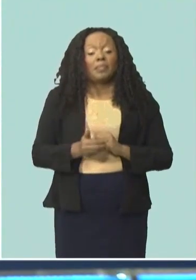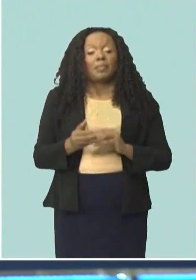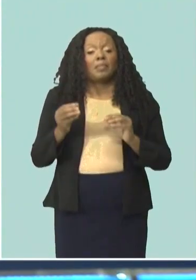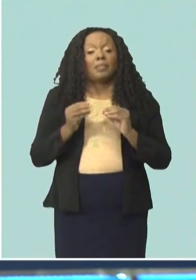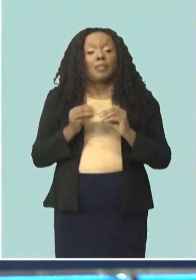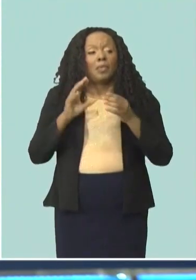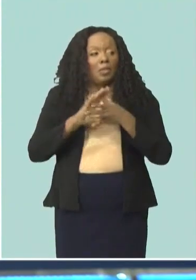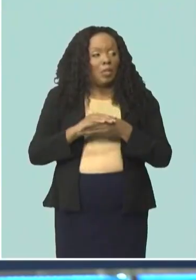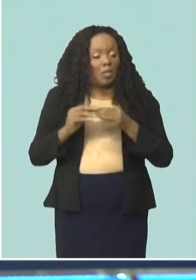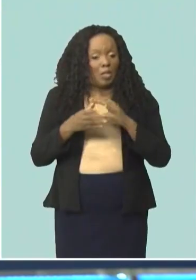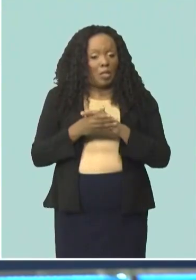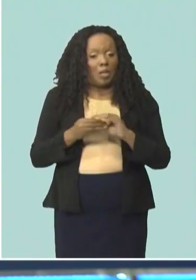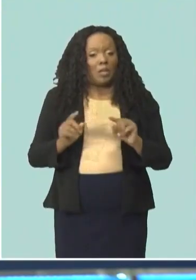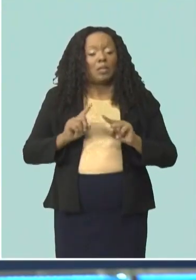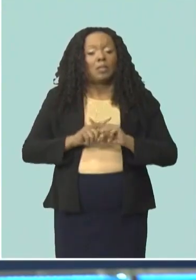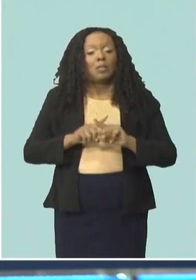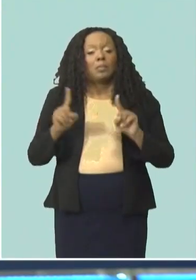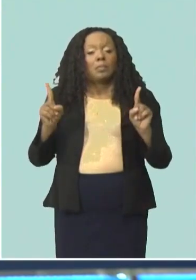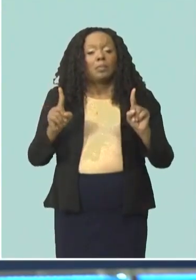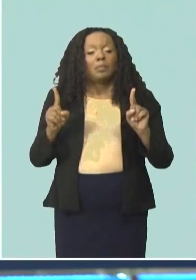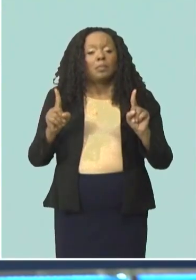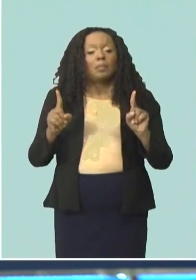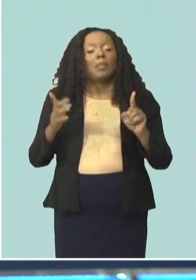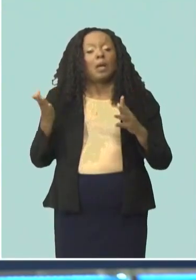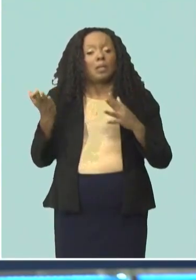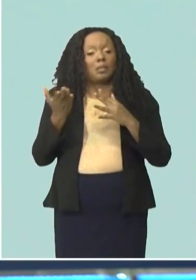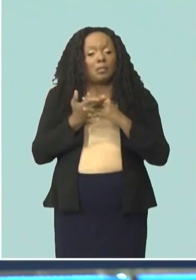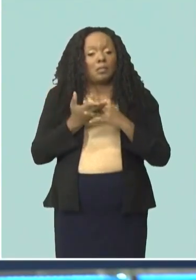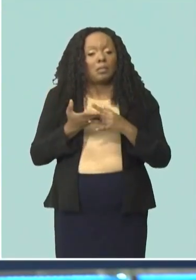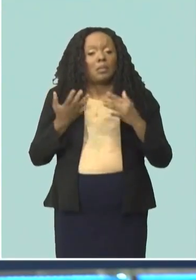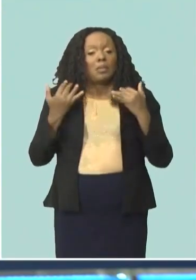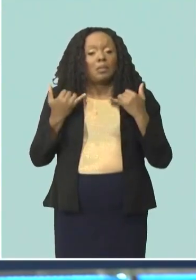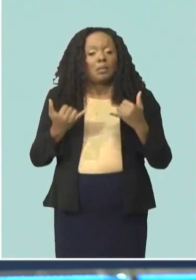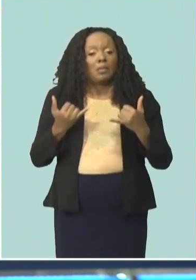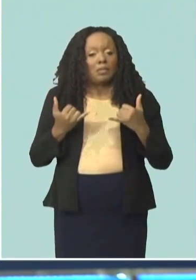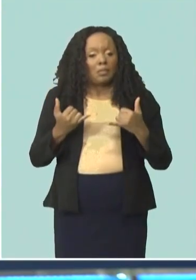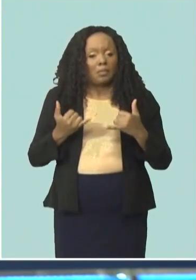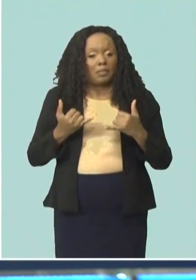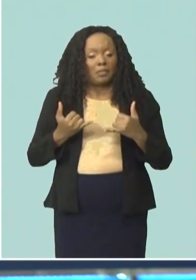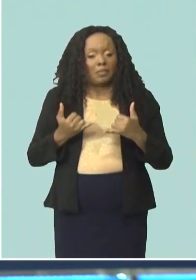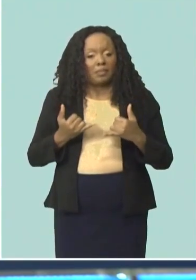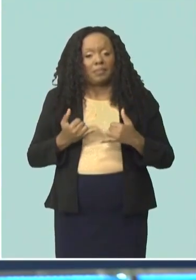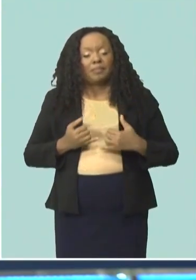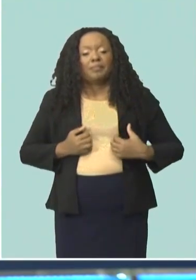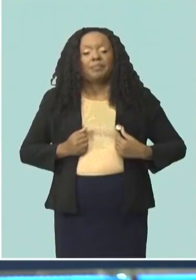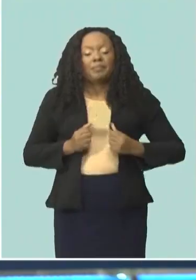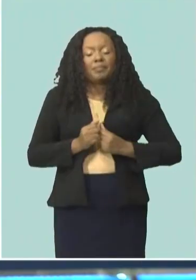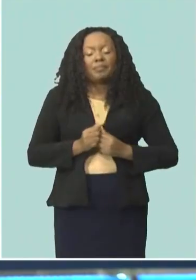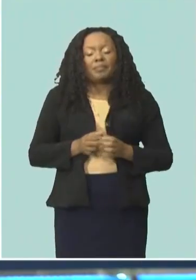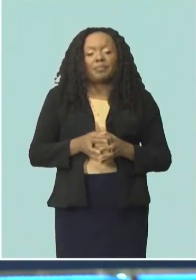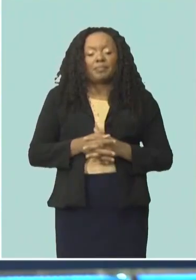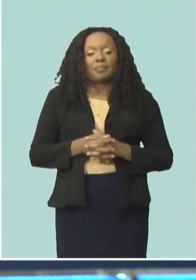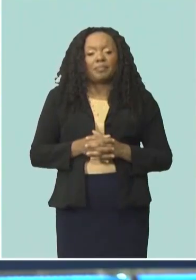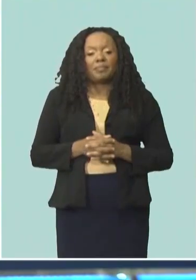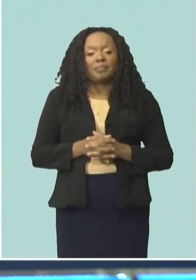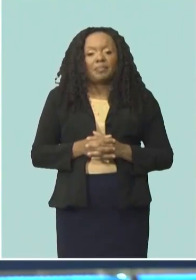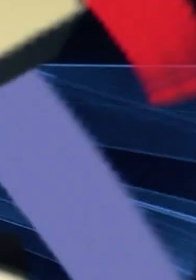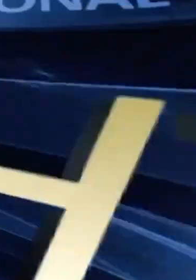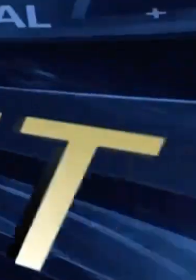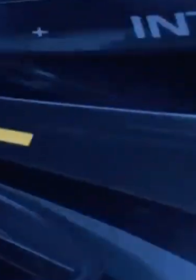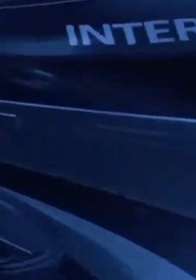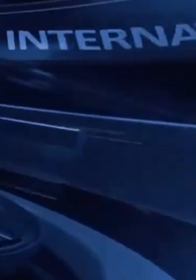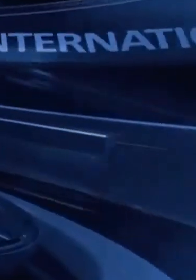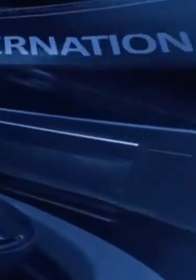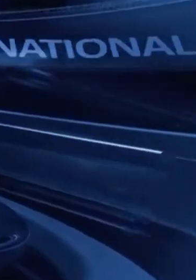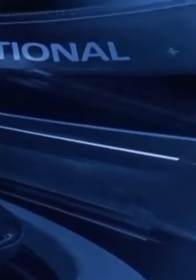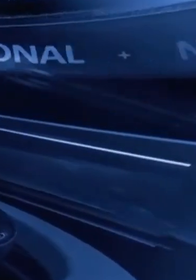Ann Eiffel takes office as Barbados' first Human Rights Commissioner. We'll tell you what she's been tasked to do when we return.